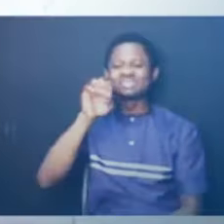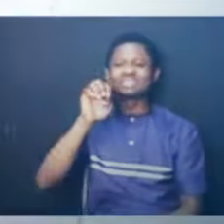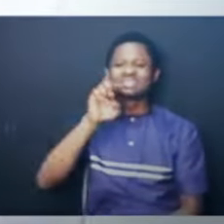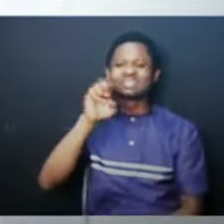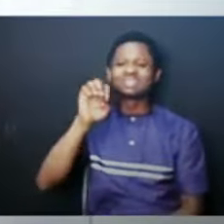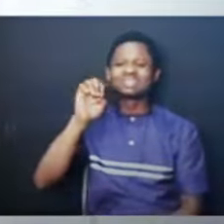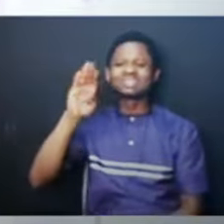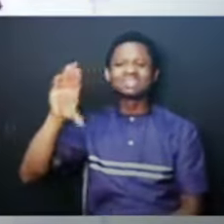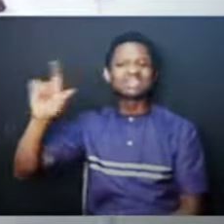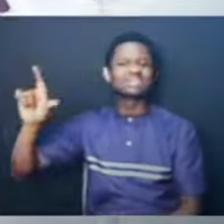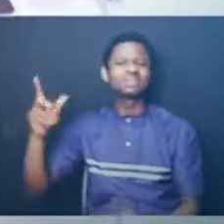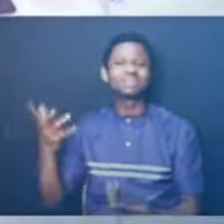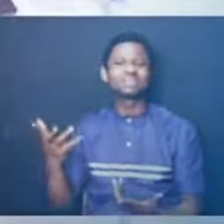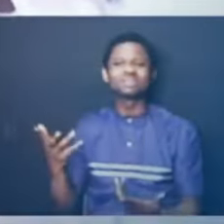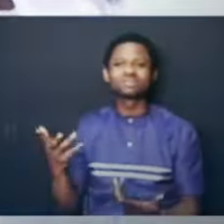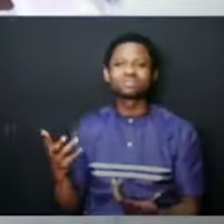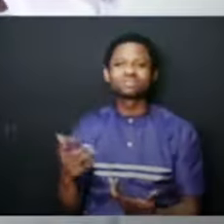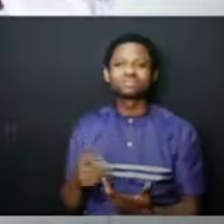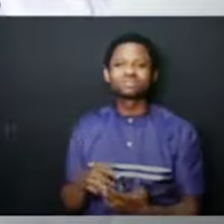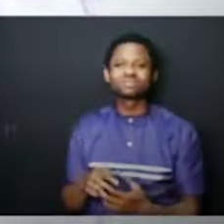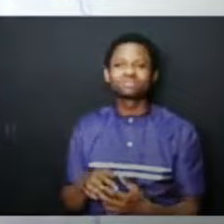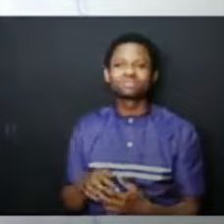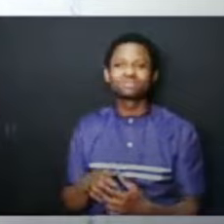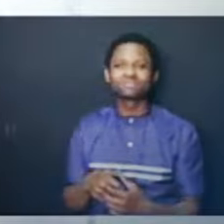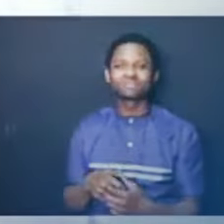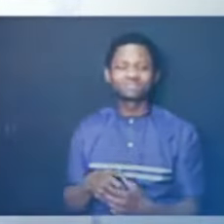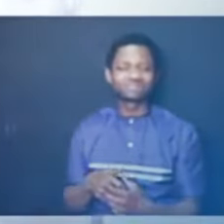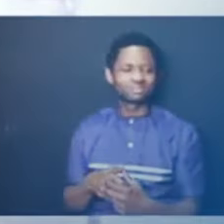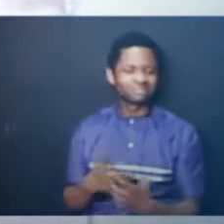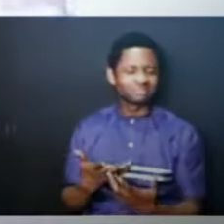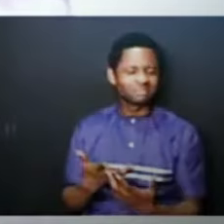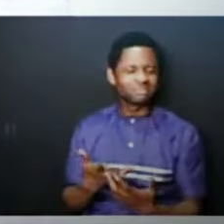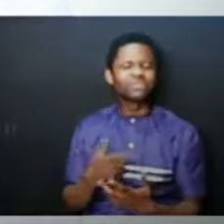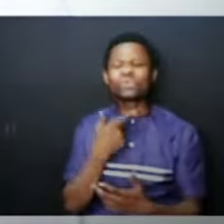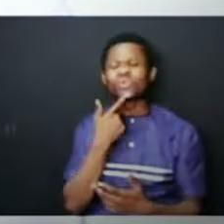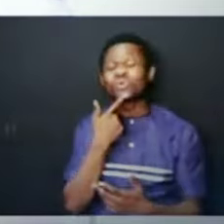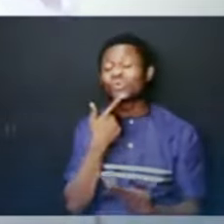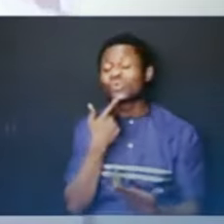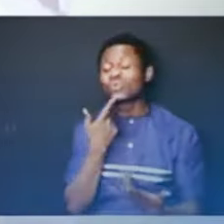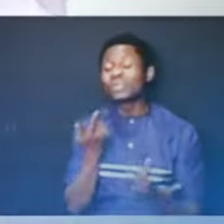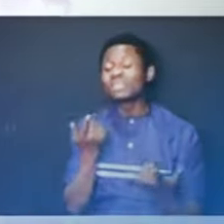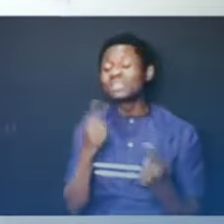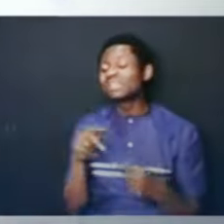When you come, so what is happening? You say, Nabal, so I'll kill him for you. No,